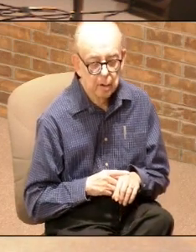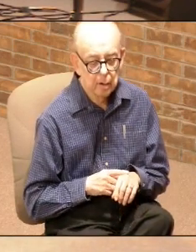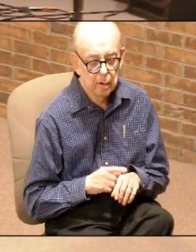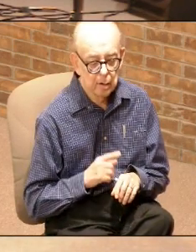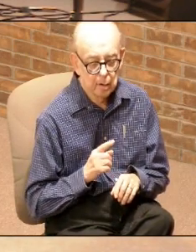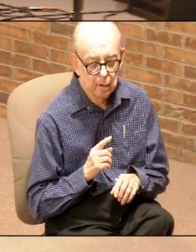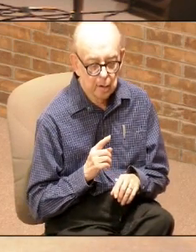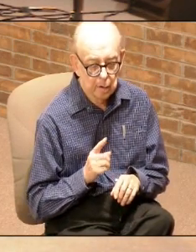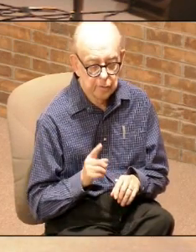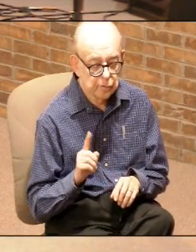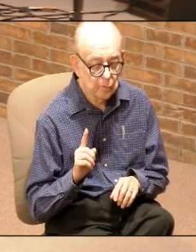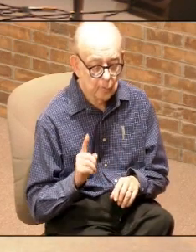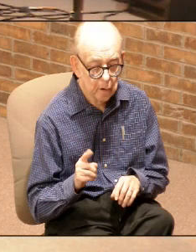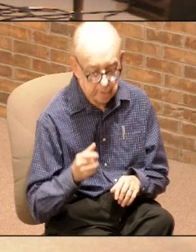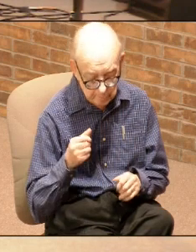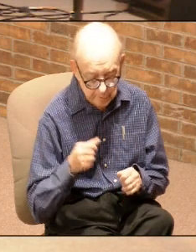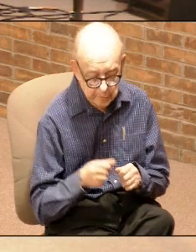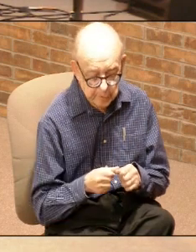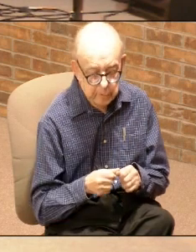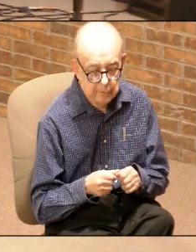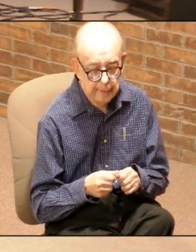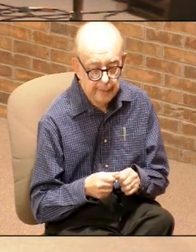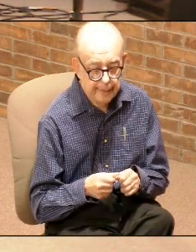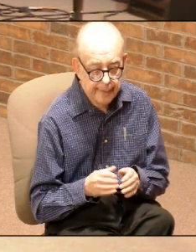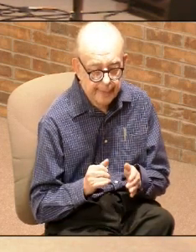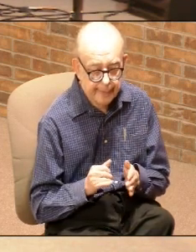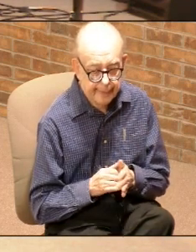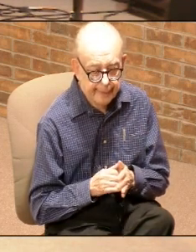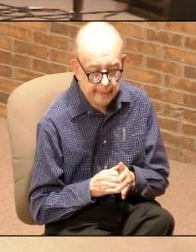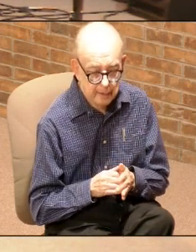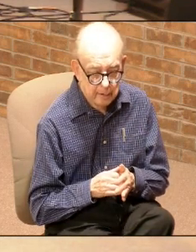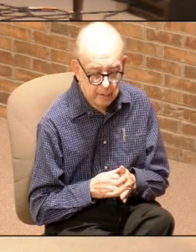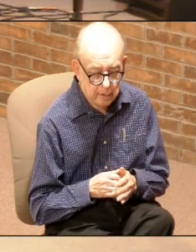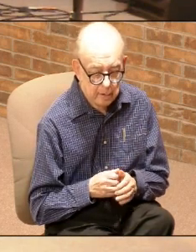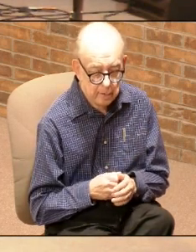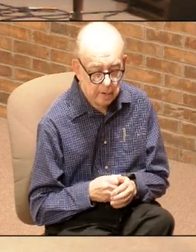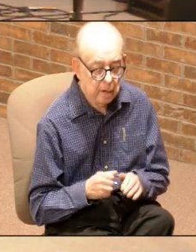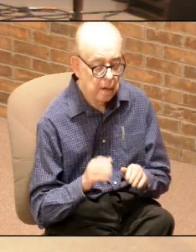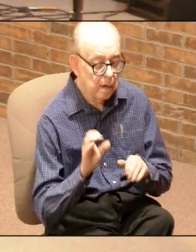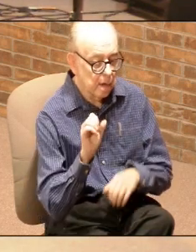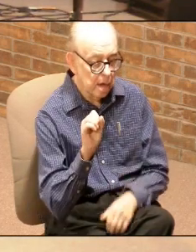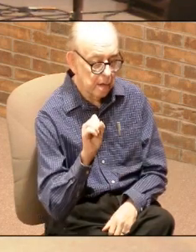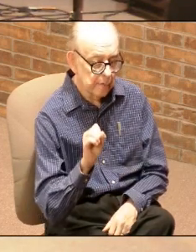is just one, that every Saturday